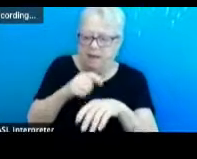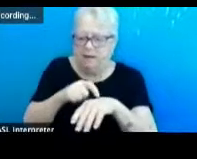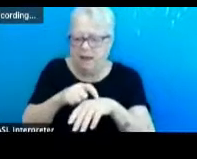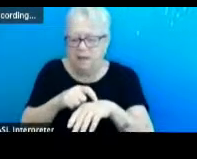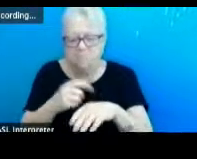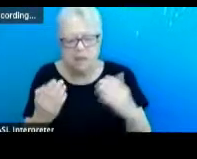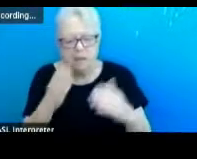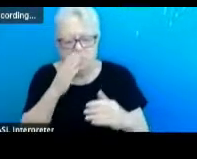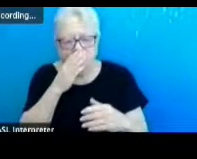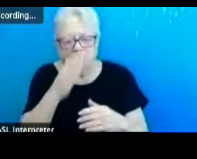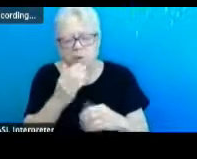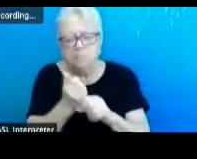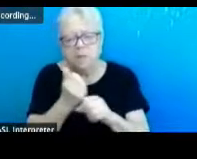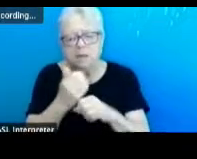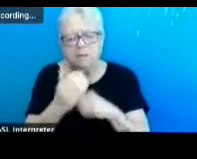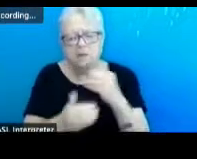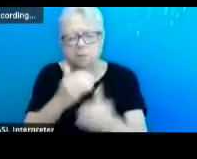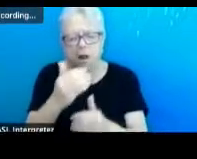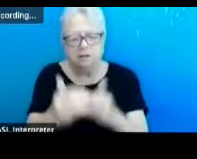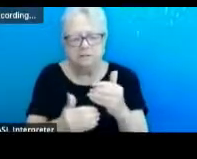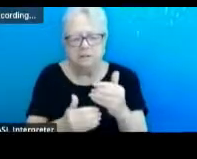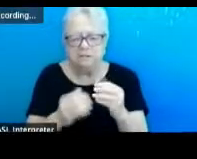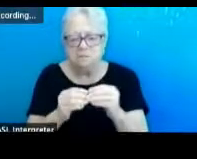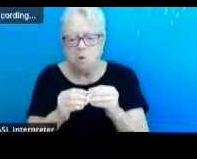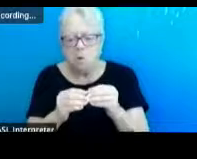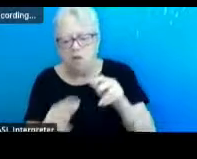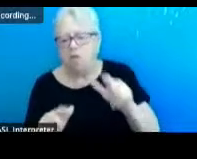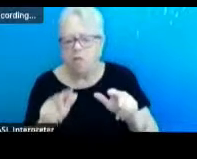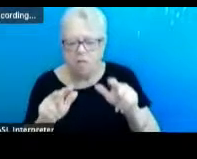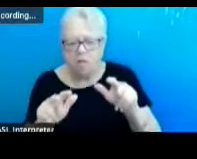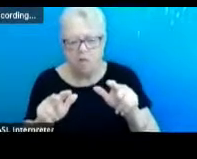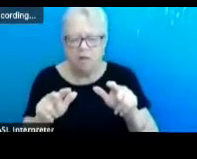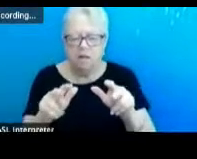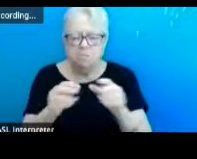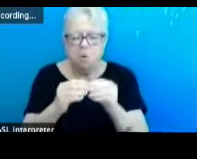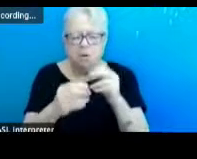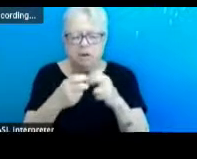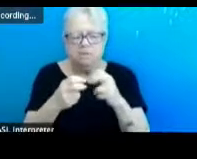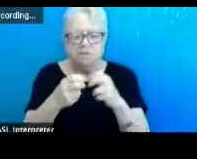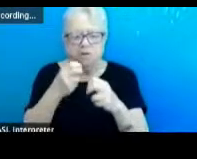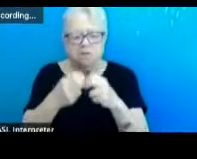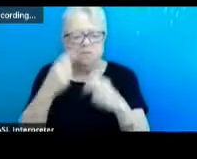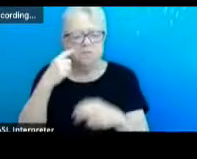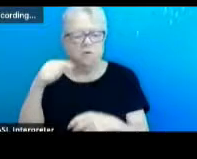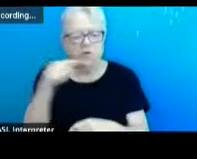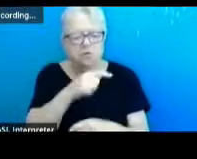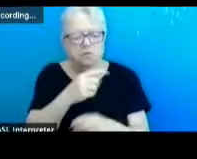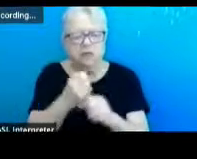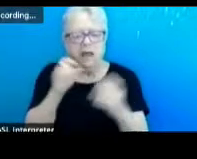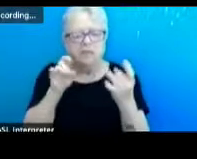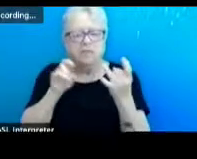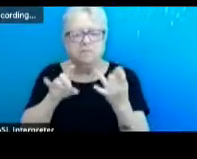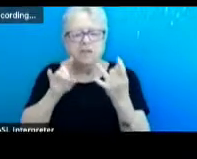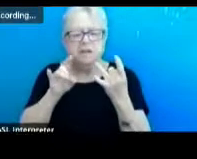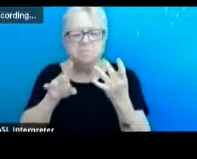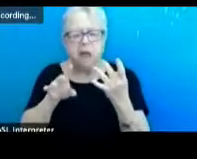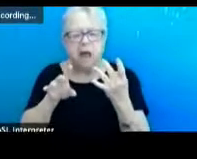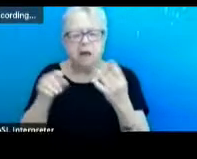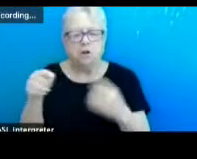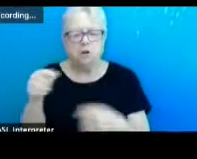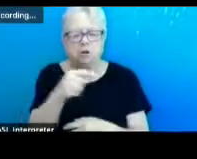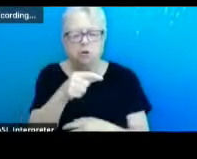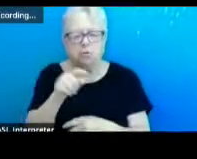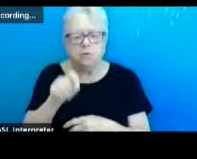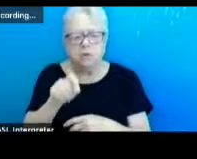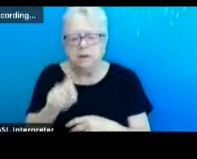make the process more cumbersome, and it may be more difficult for you all to get the feedback you need almost